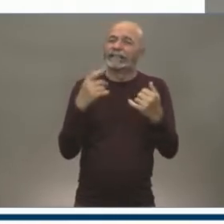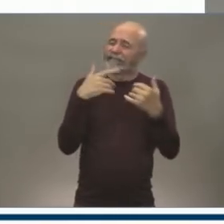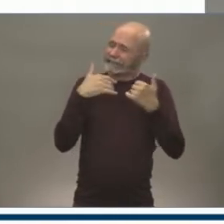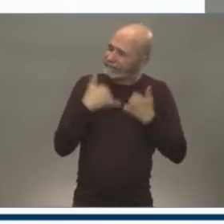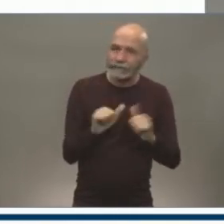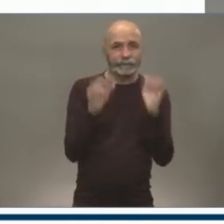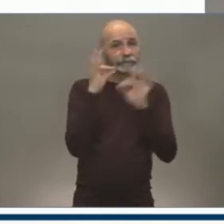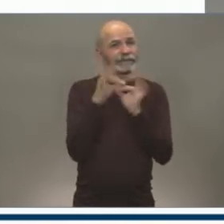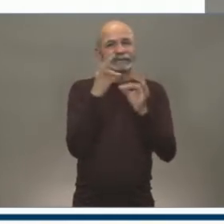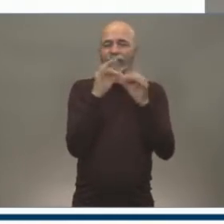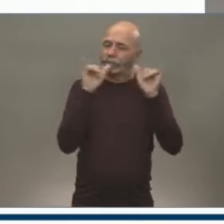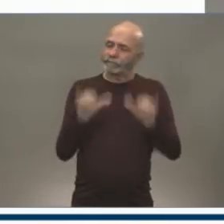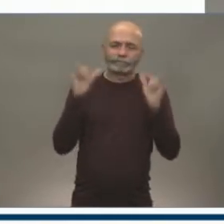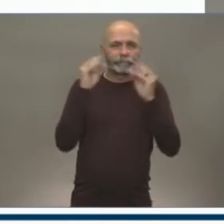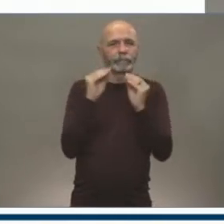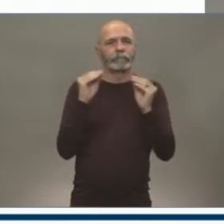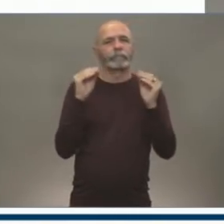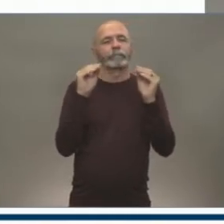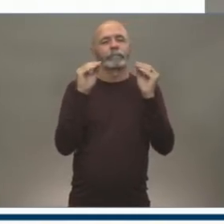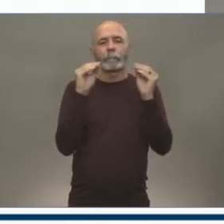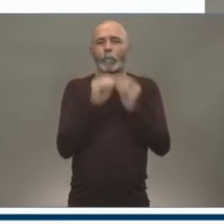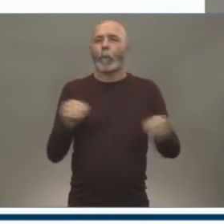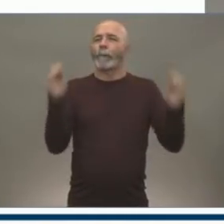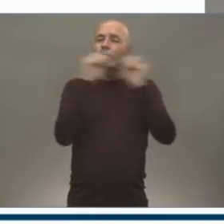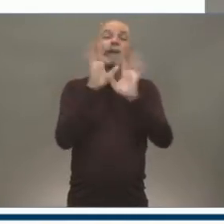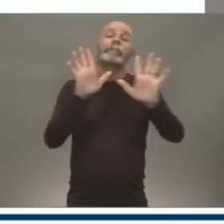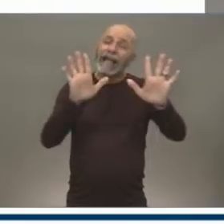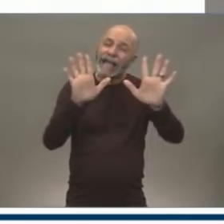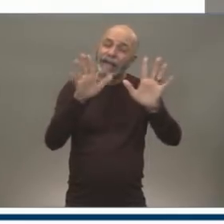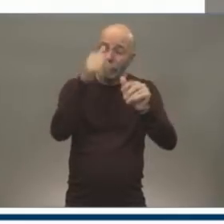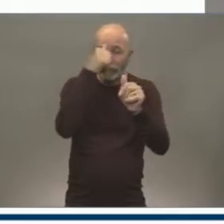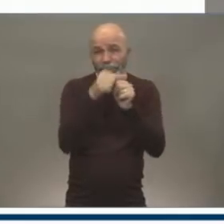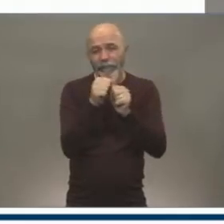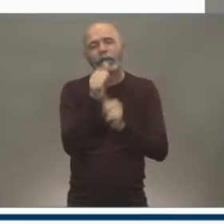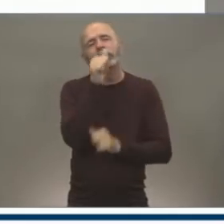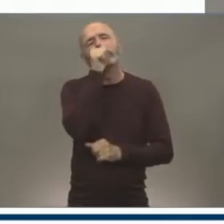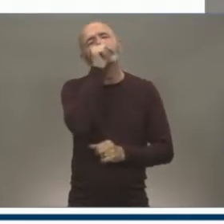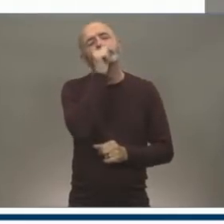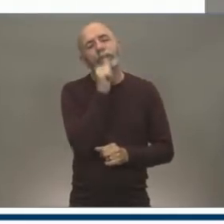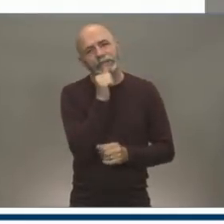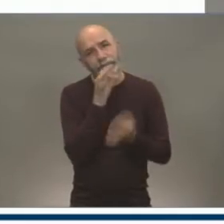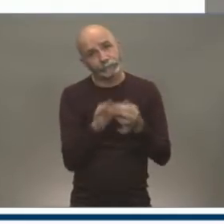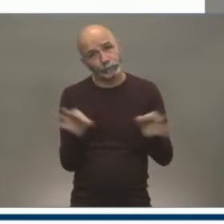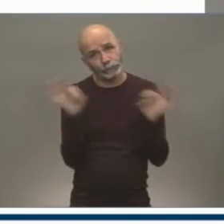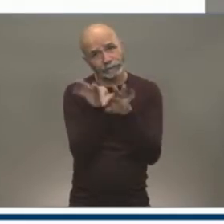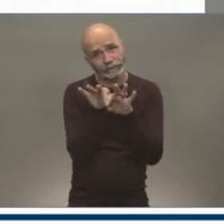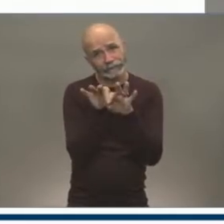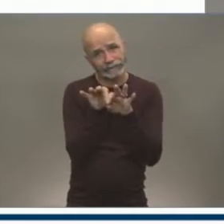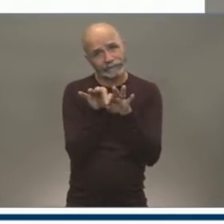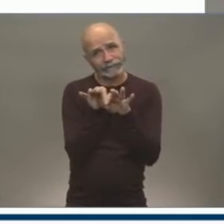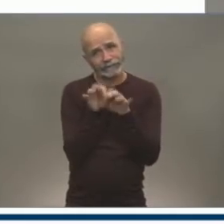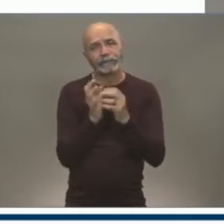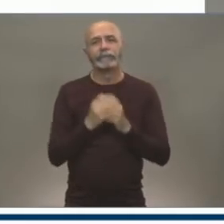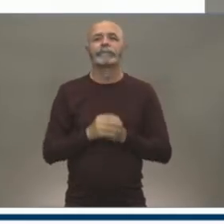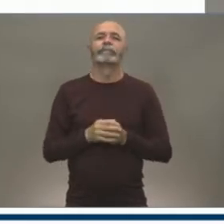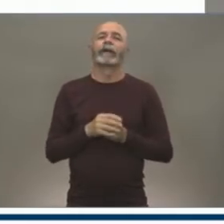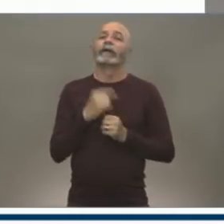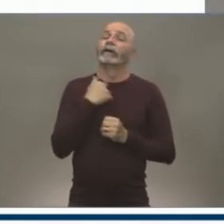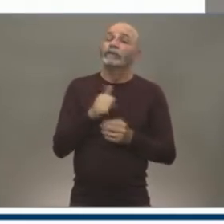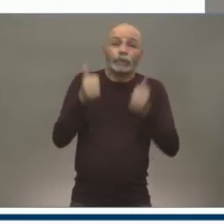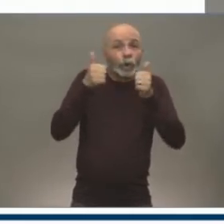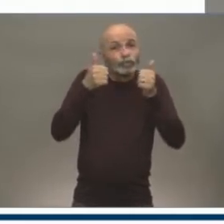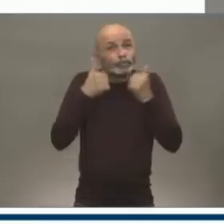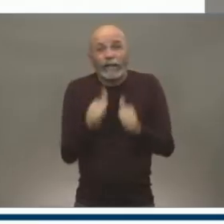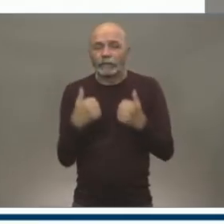asking for people's patience. We're very much building the plane and flying it at the same time when it comes to this